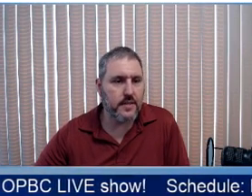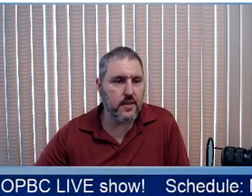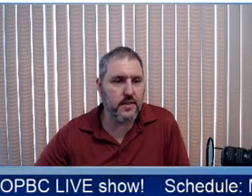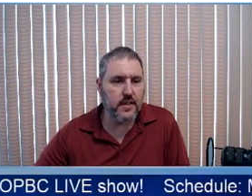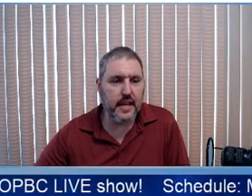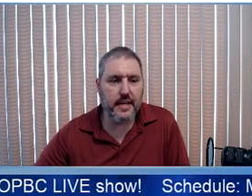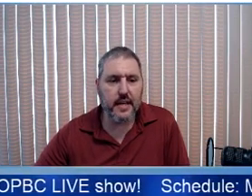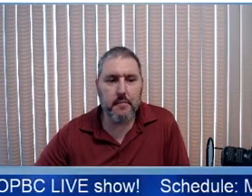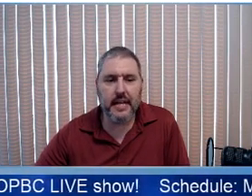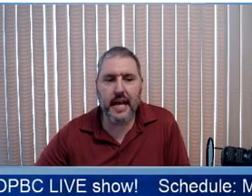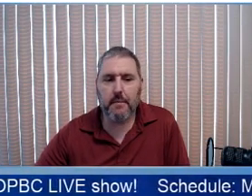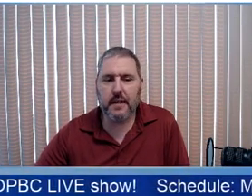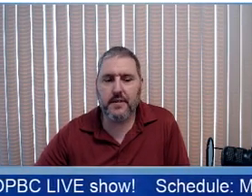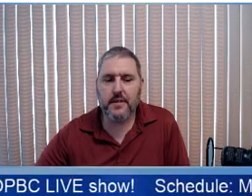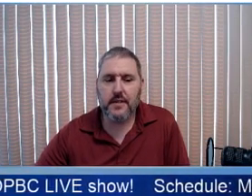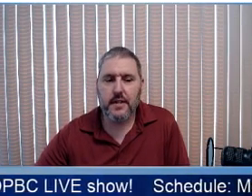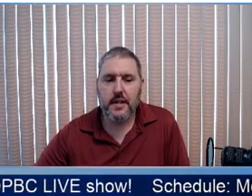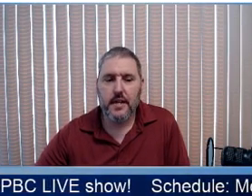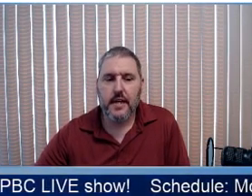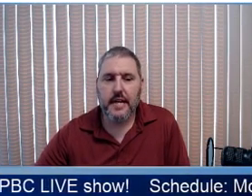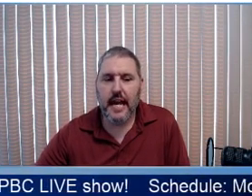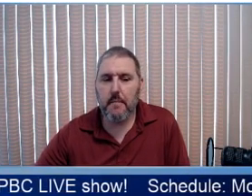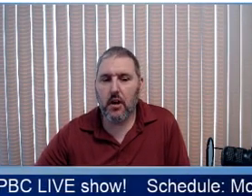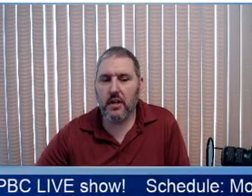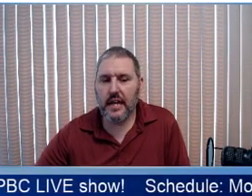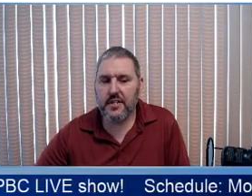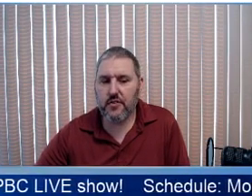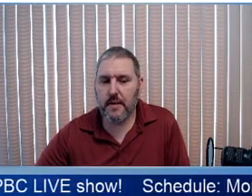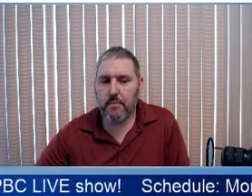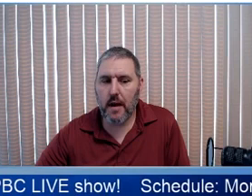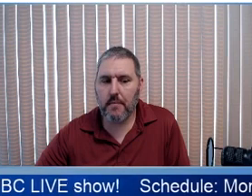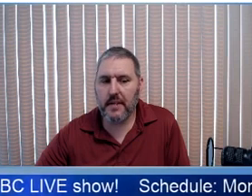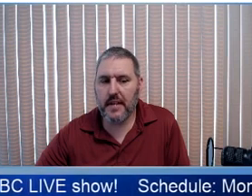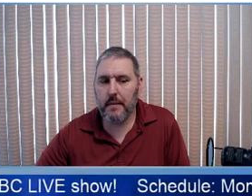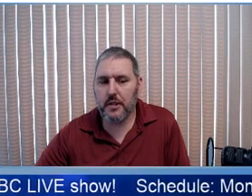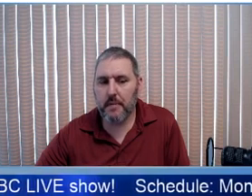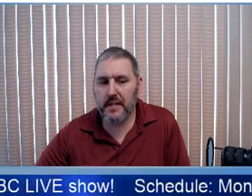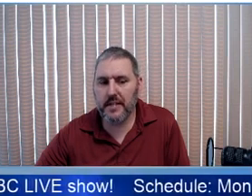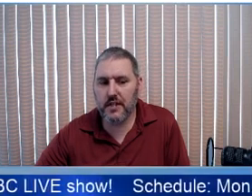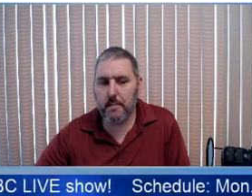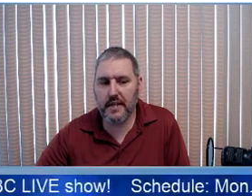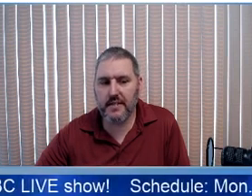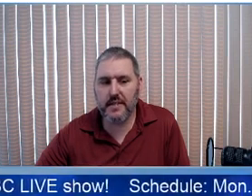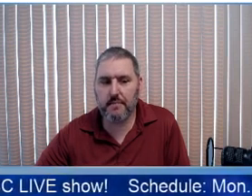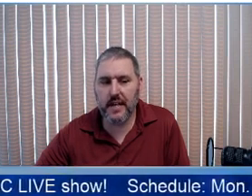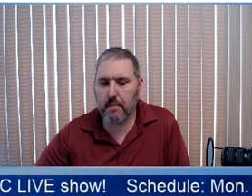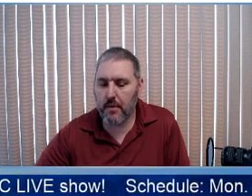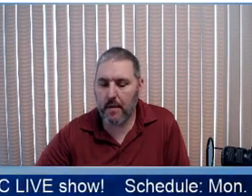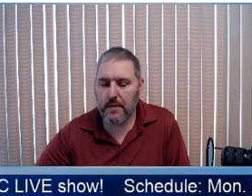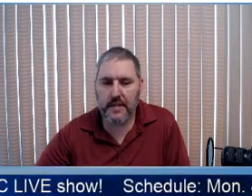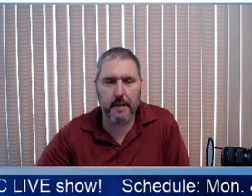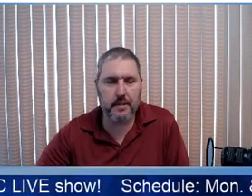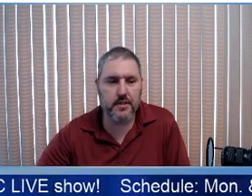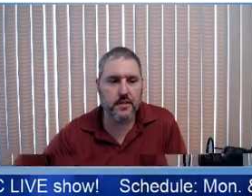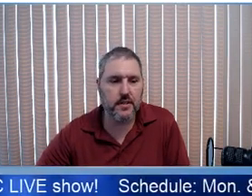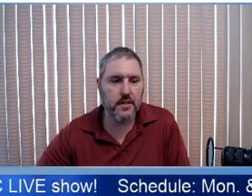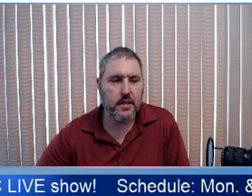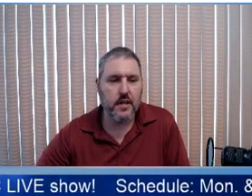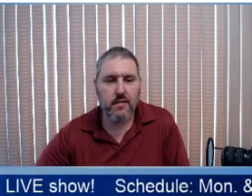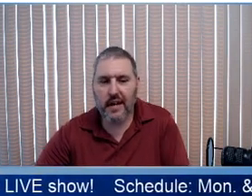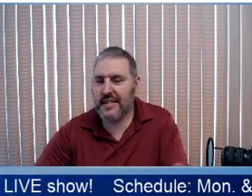All right, so let's look at it. In Minneapolis, Kmart Lake Street property damage, Penzi Spices Uptown property